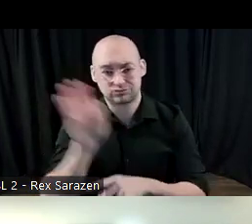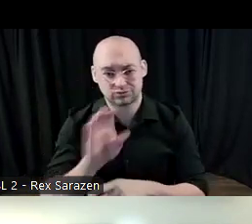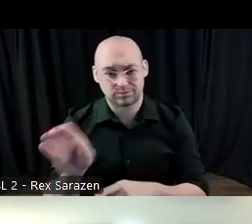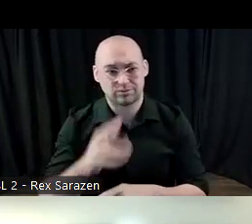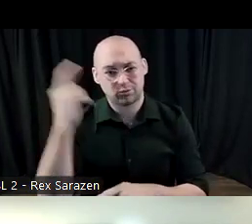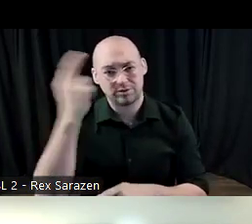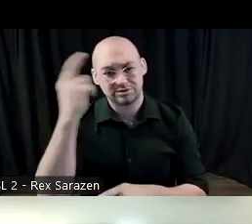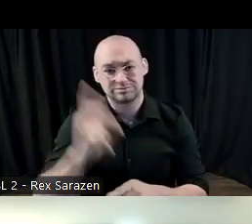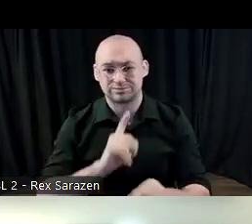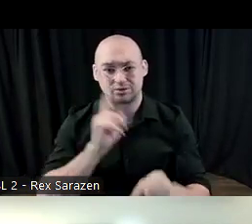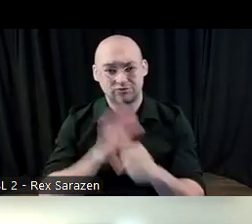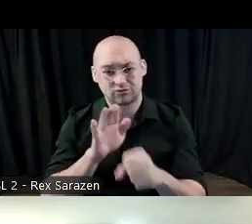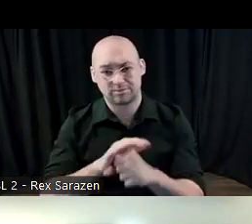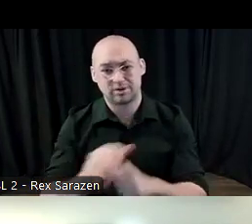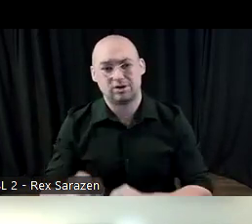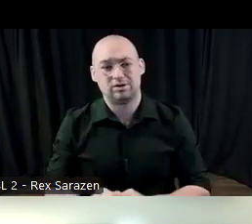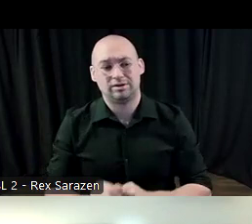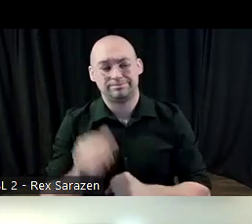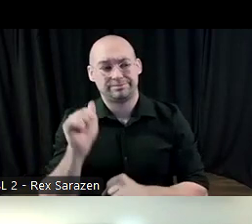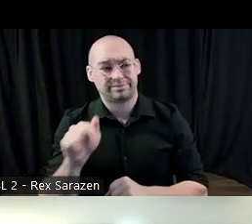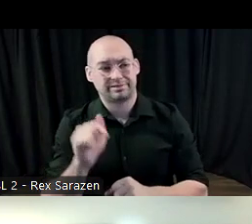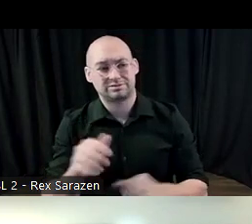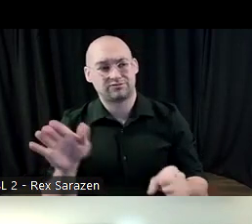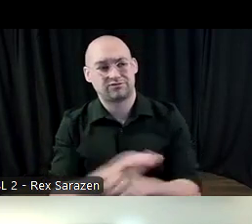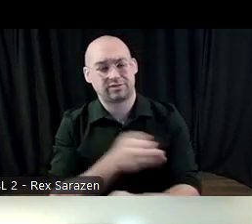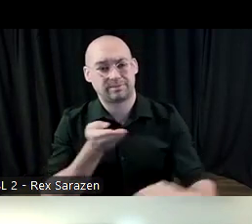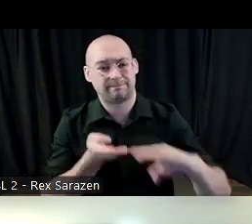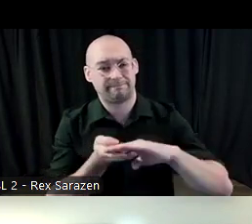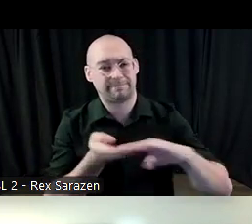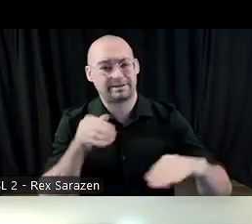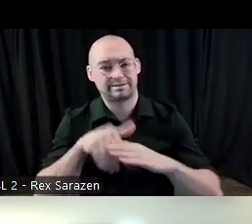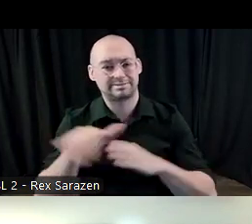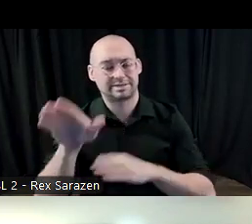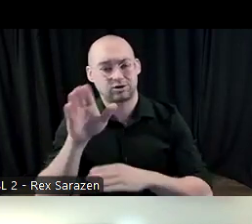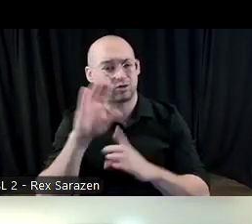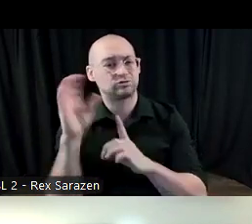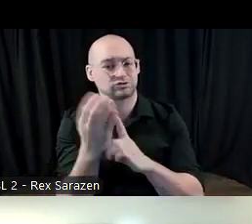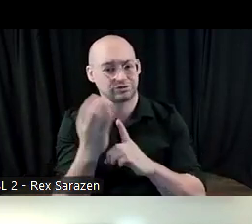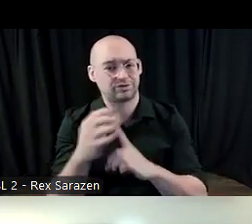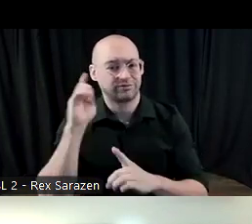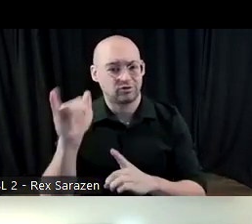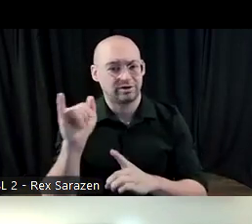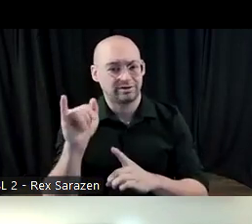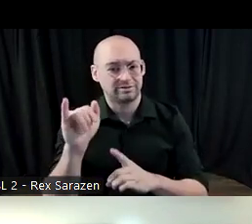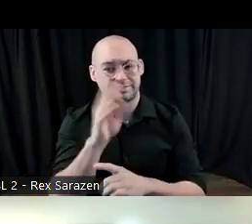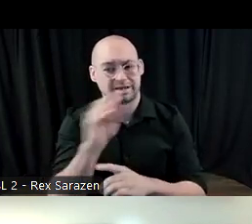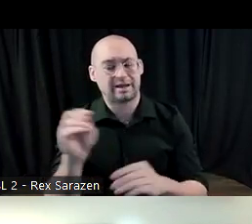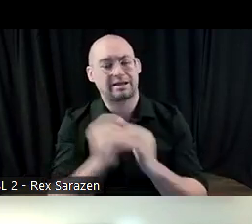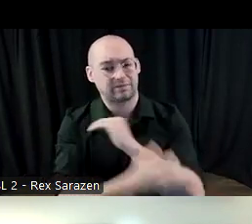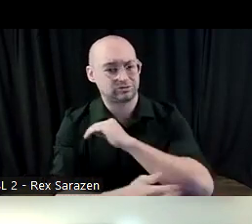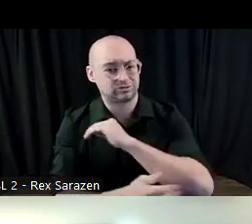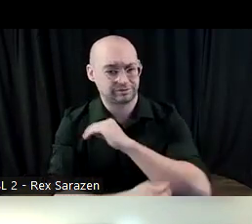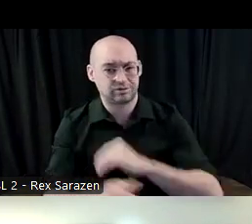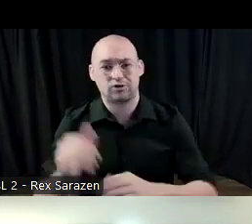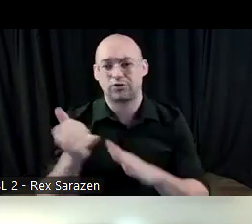reaffirmed, and the importance is fully baked into the culture of aging here in California and basically in the country. New